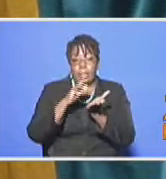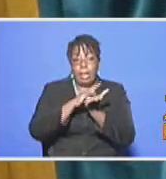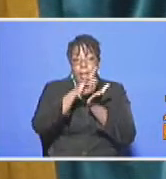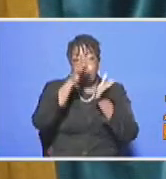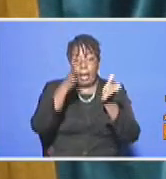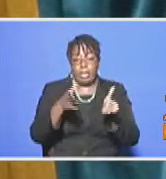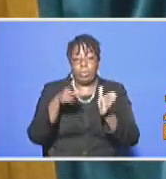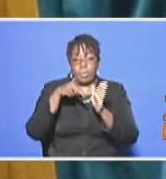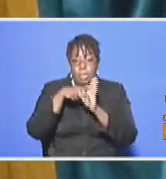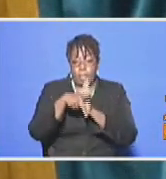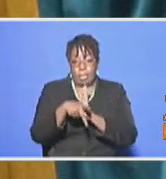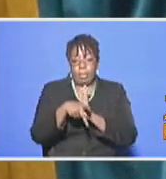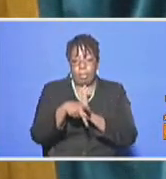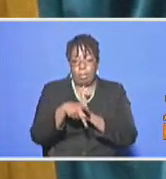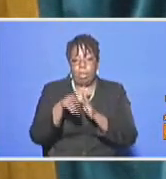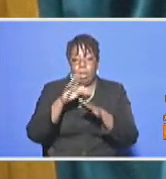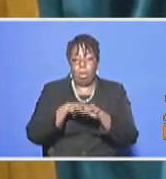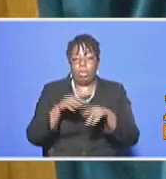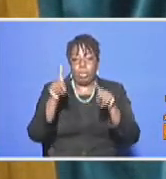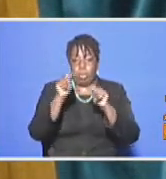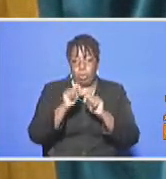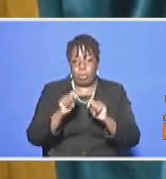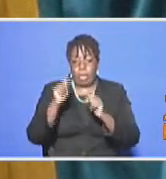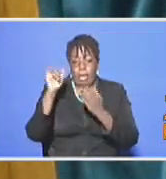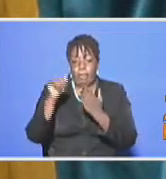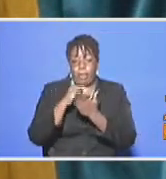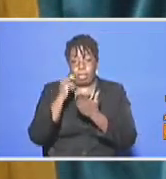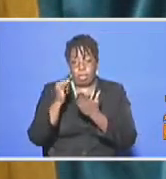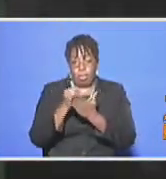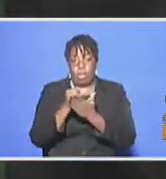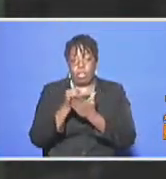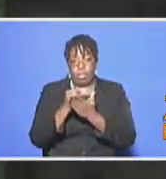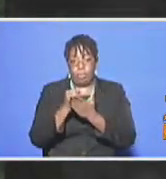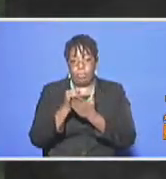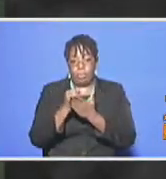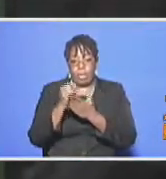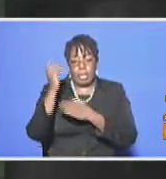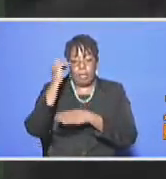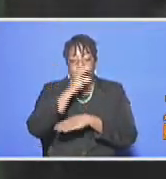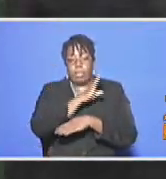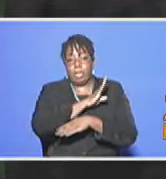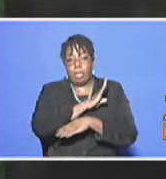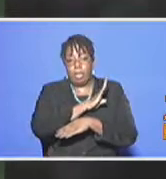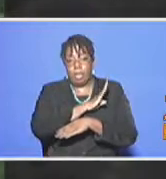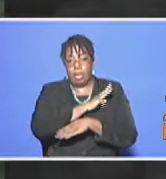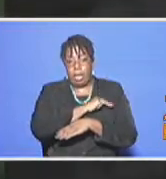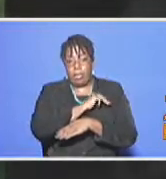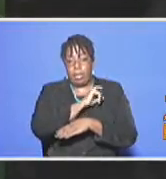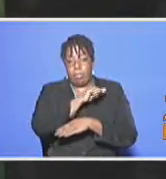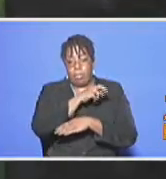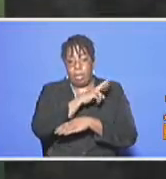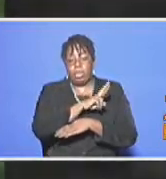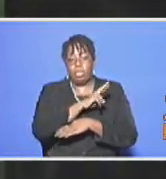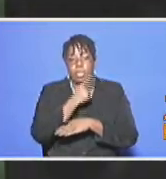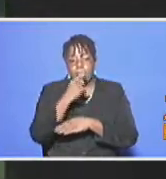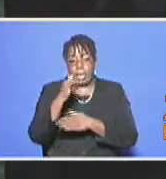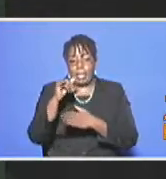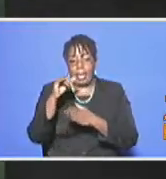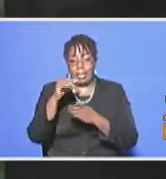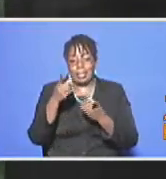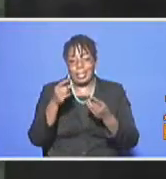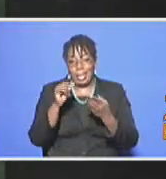Key Airport on Tuesday. Chief investigator of crash accidents, Delvin Major, says as they carried out their probe,